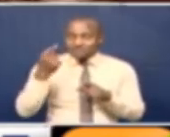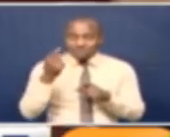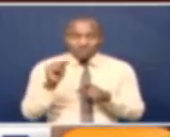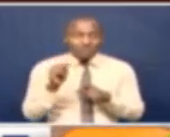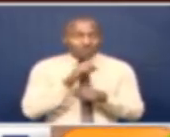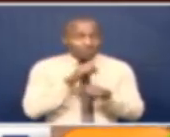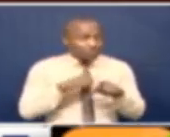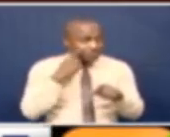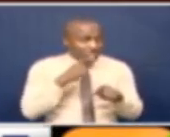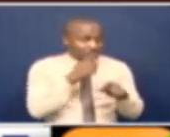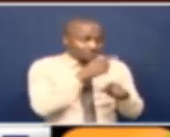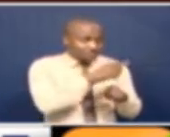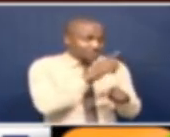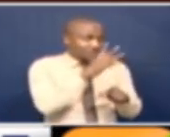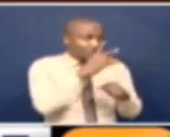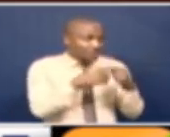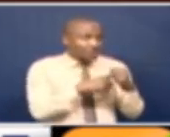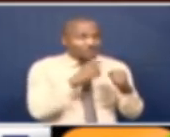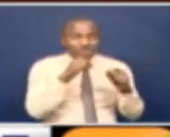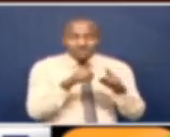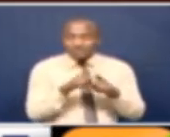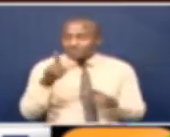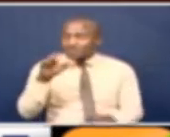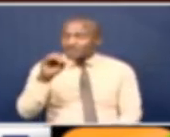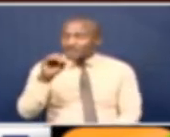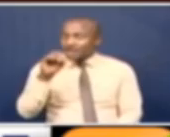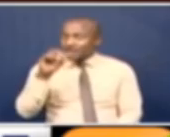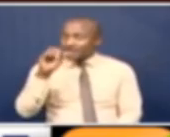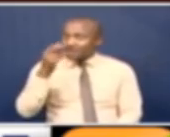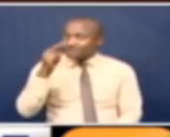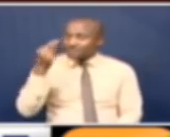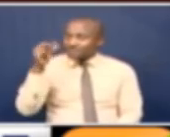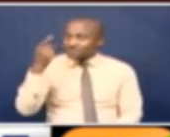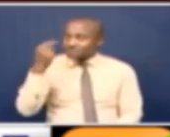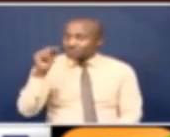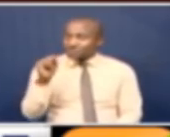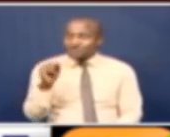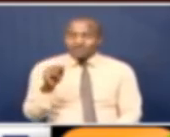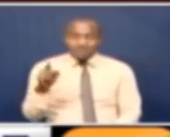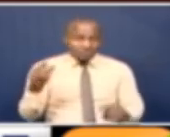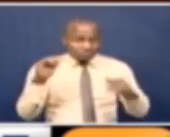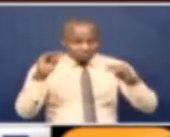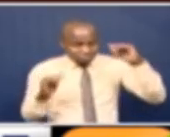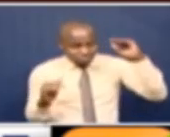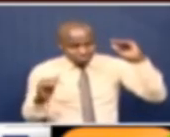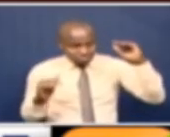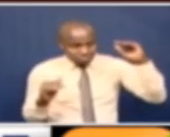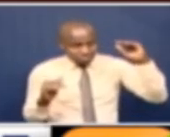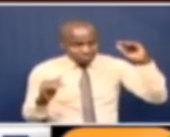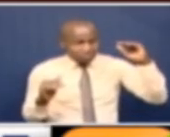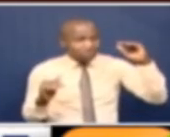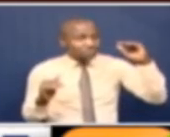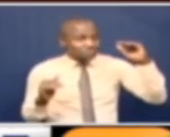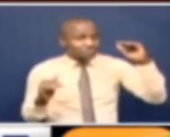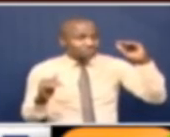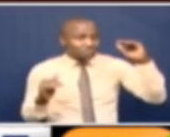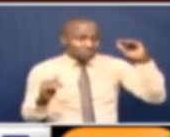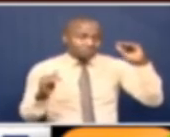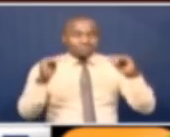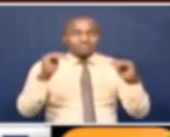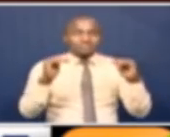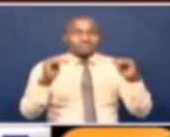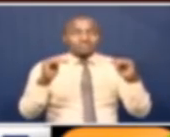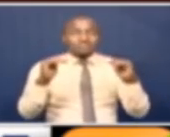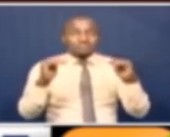infrastructure in Kawangware, it's not the same as the infrastructure in Lavington. So all these inequalities is what is going to really take us into the dogs. We